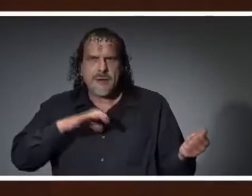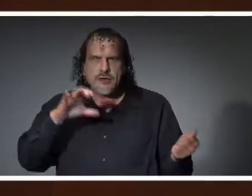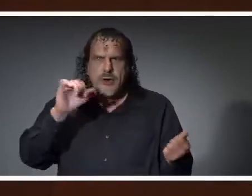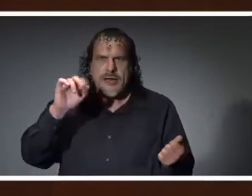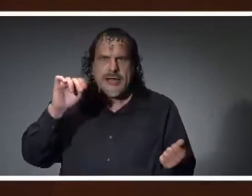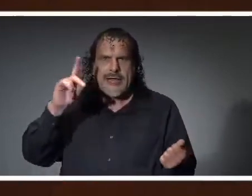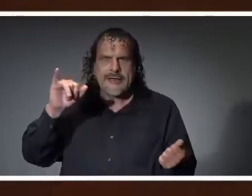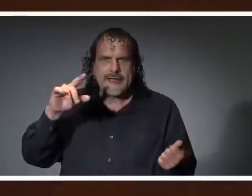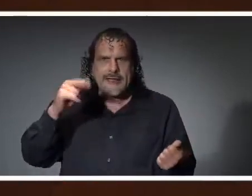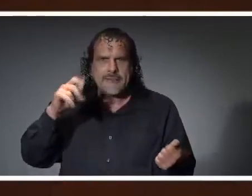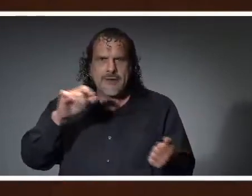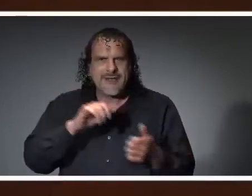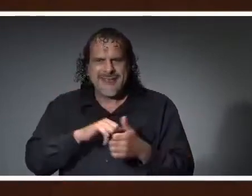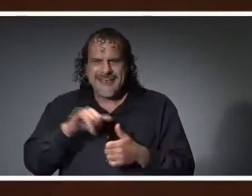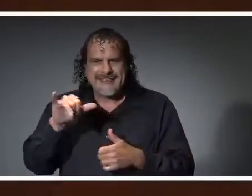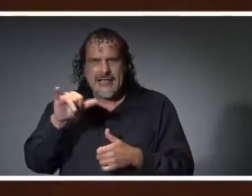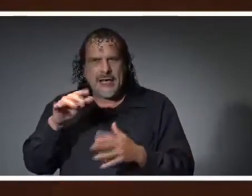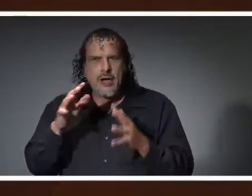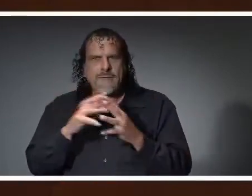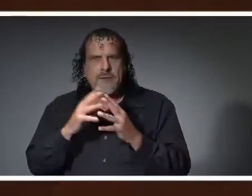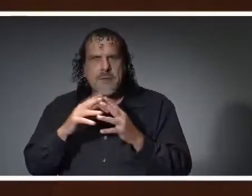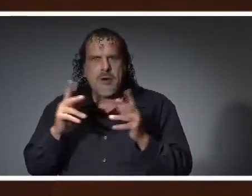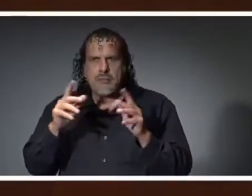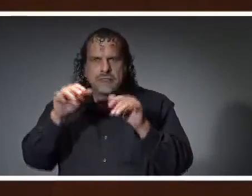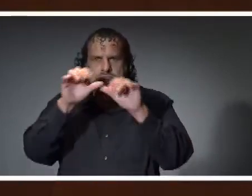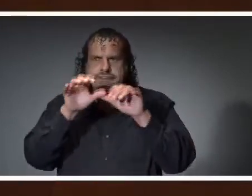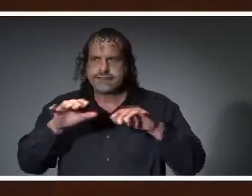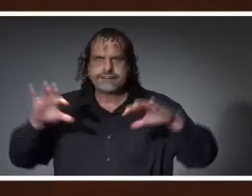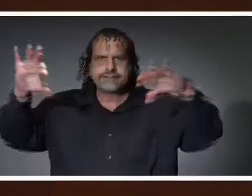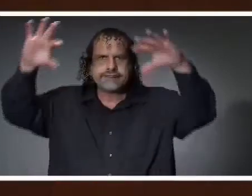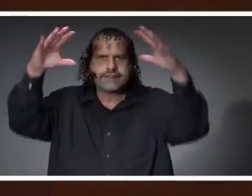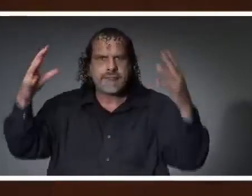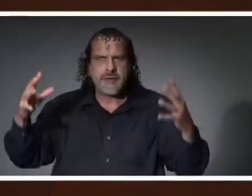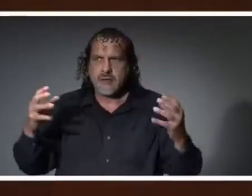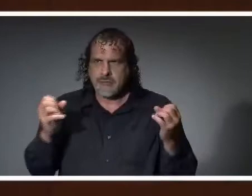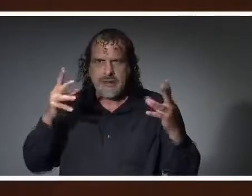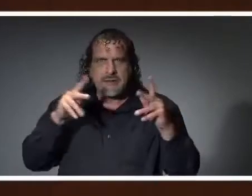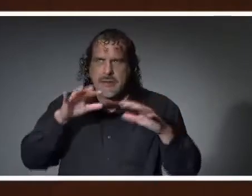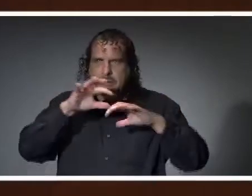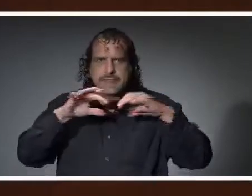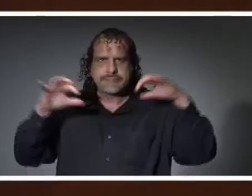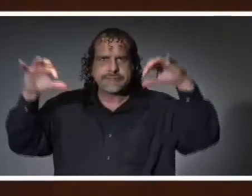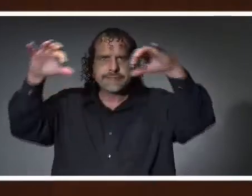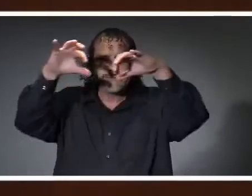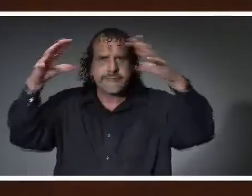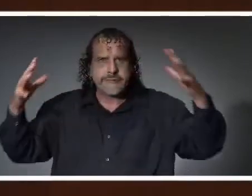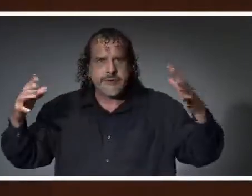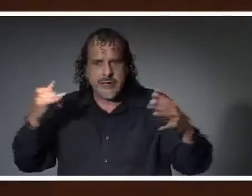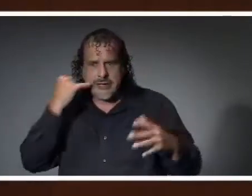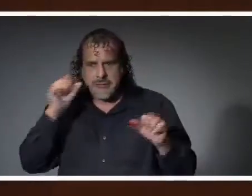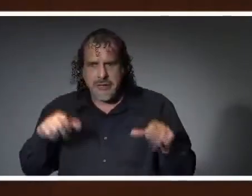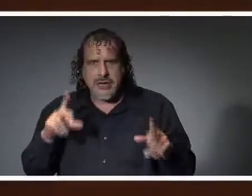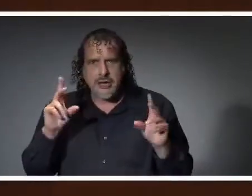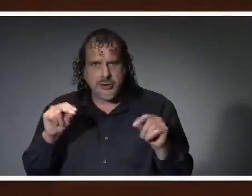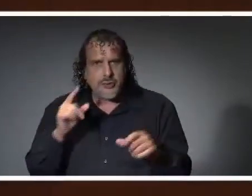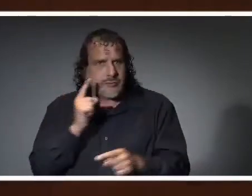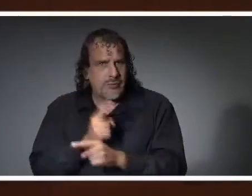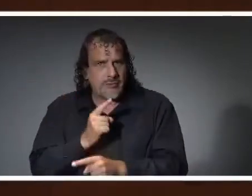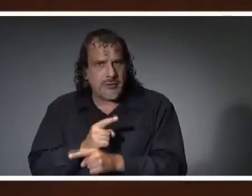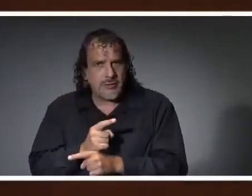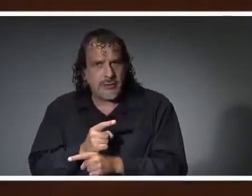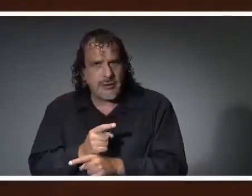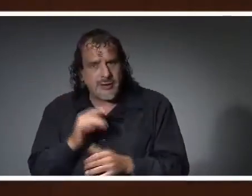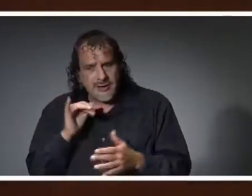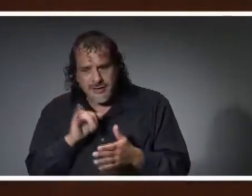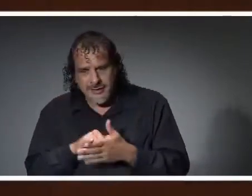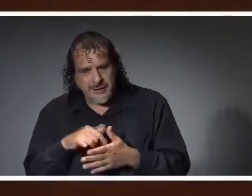with the football stadiums, right? I mean, there's going to be a lot of folks there, but if we can do it properly, and that's one of the things that's different about a social